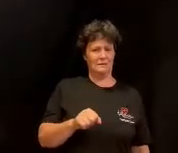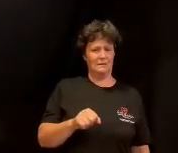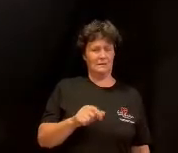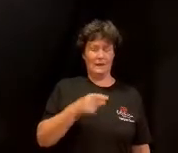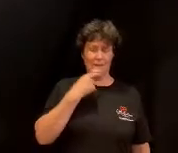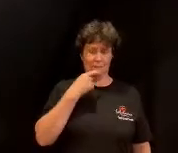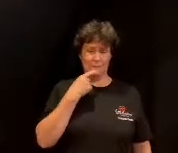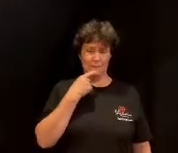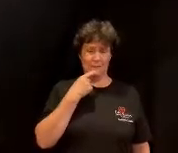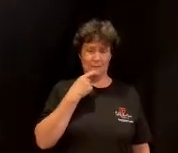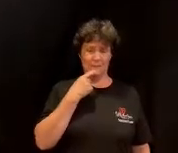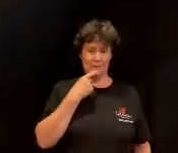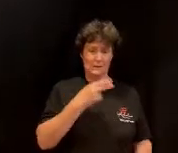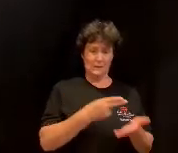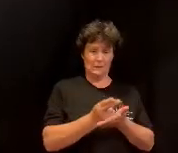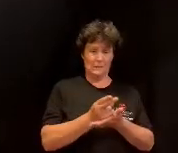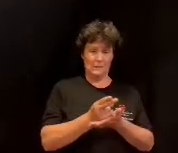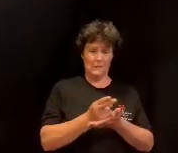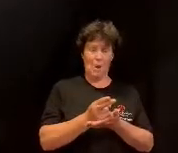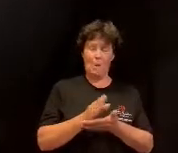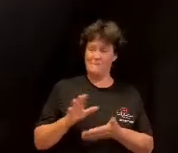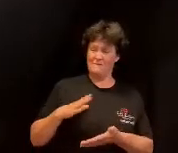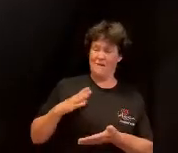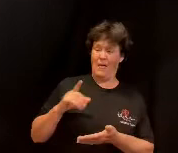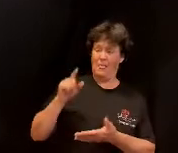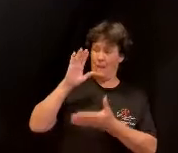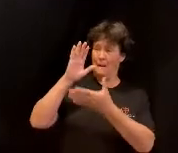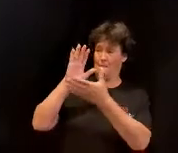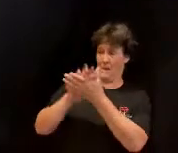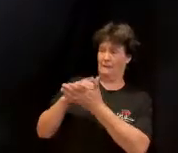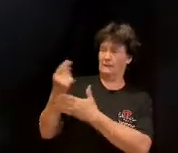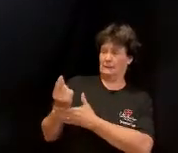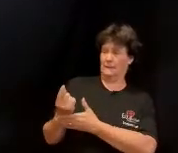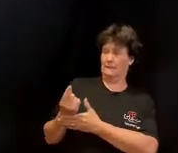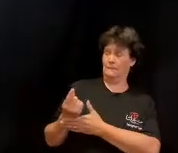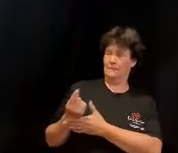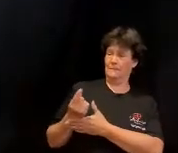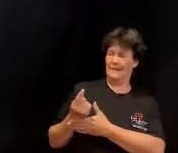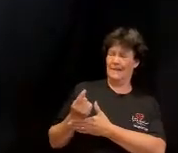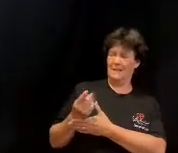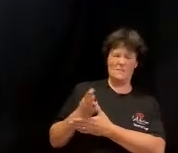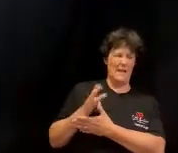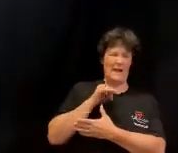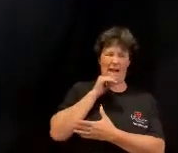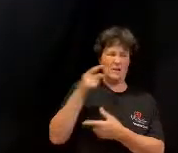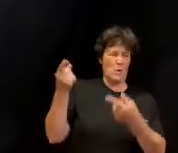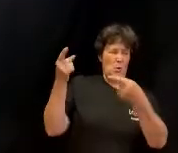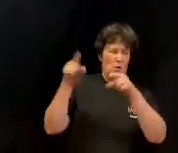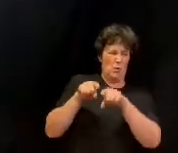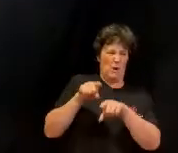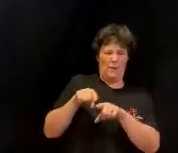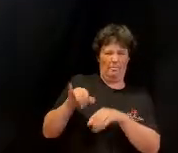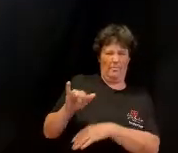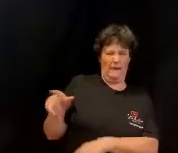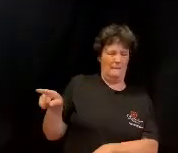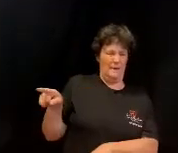speaks. Well, at least they believe in something. They might not look at you and say, you know what, I don't agree with anything they say, but at least they stand for something, man.